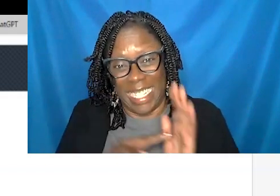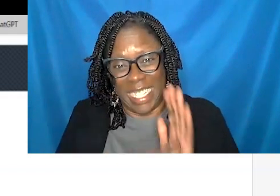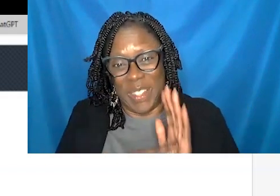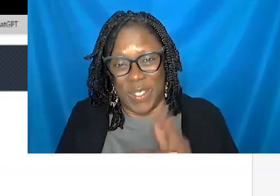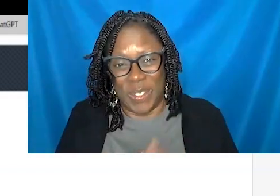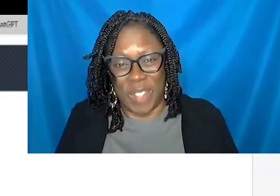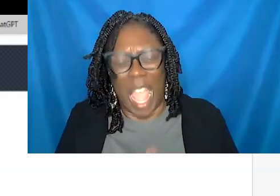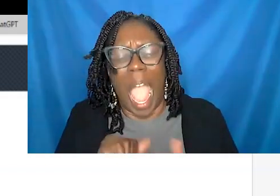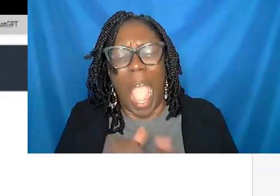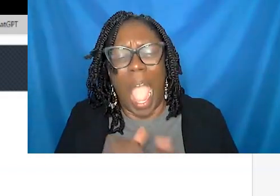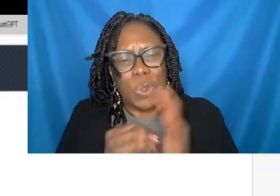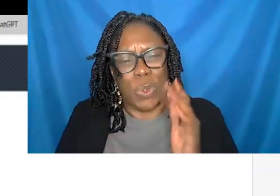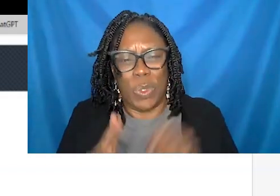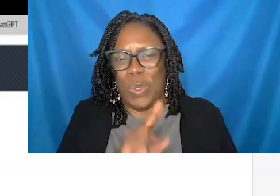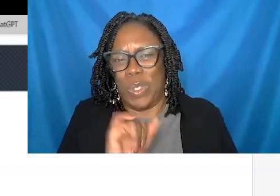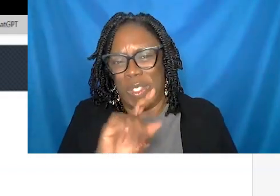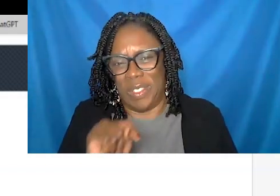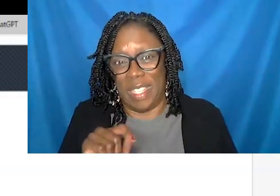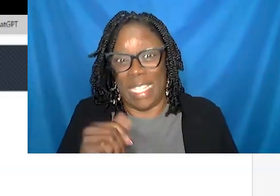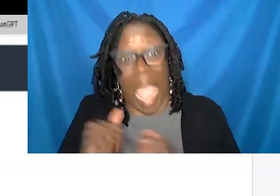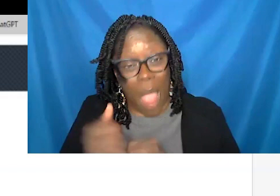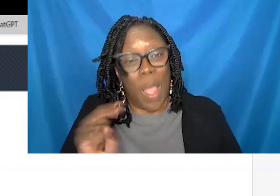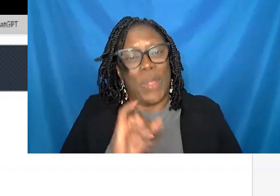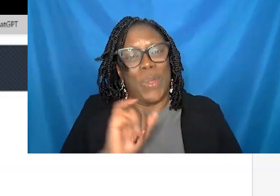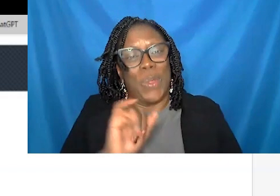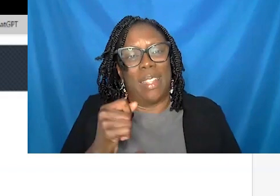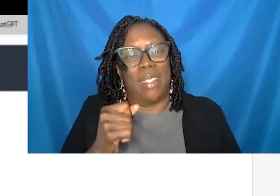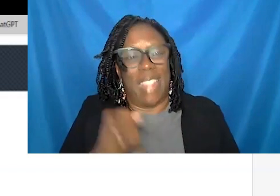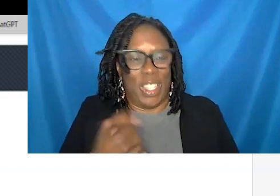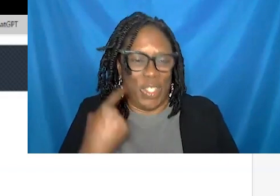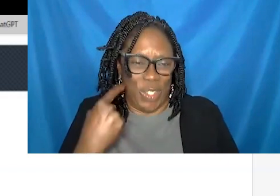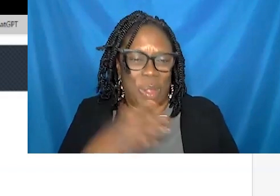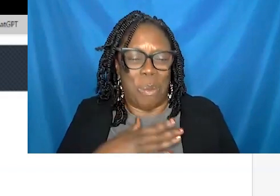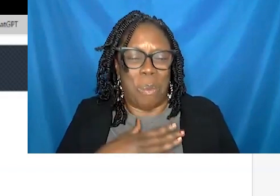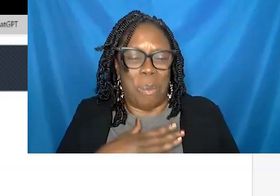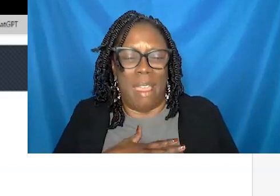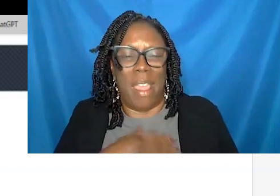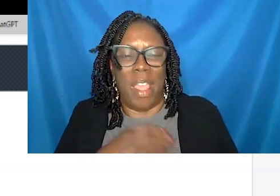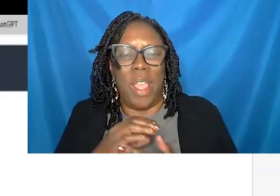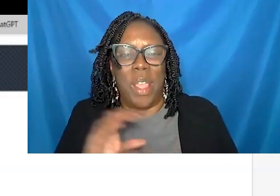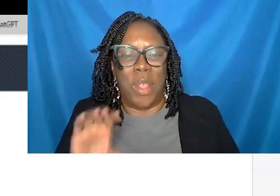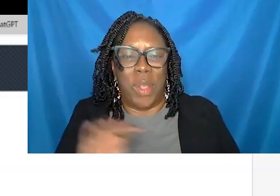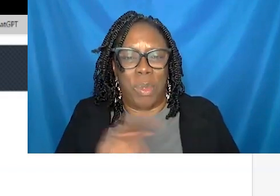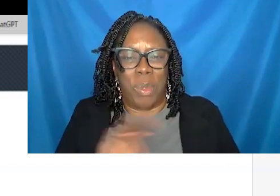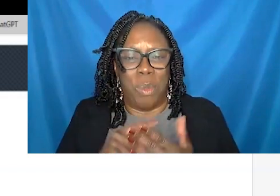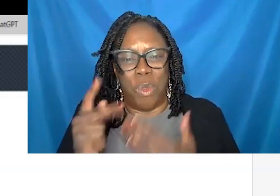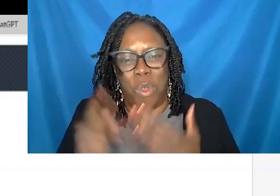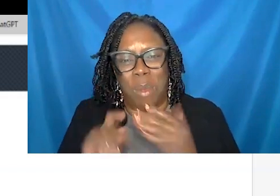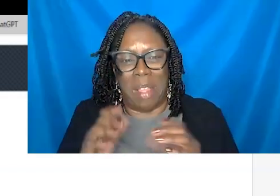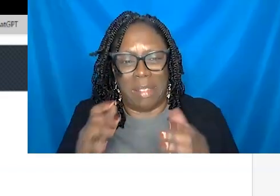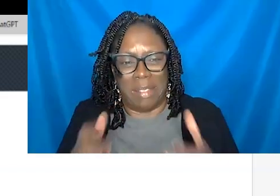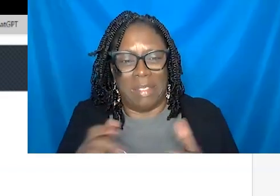it, because this is exactly how I used it last semester in my computer programming class. This was for a Python programming course,